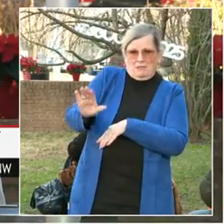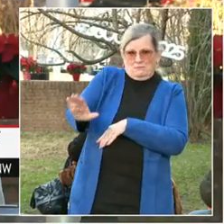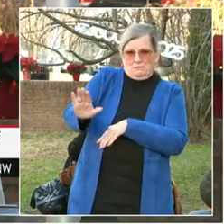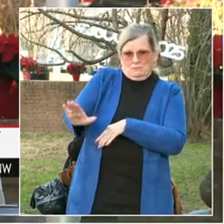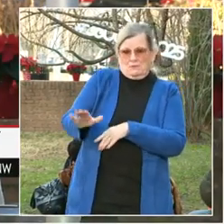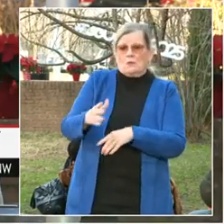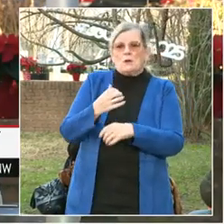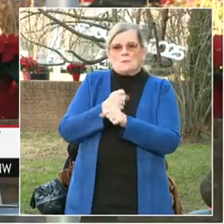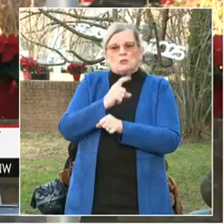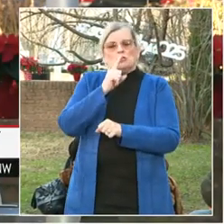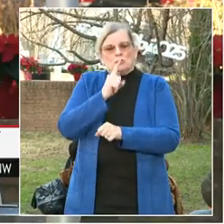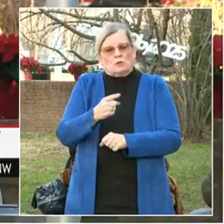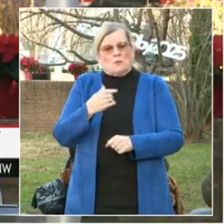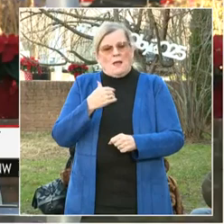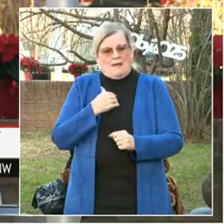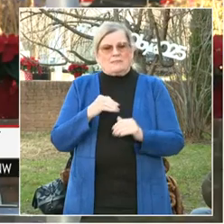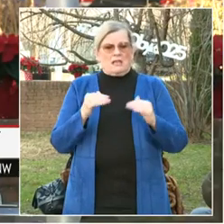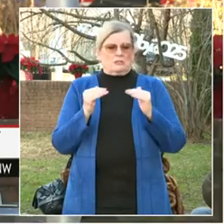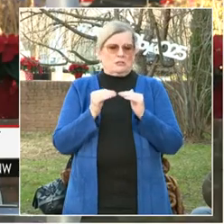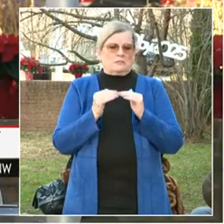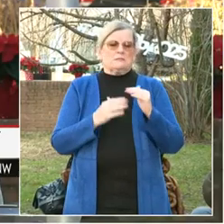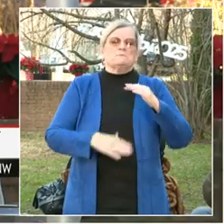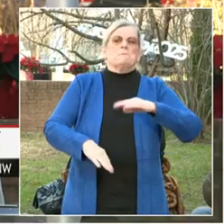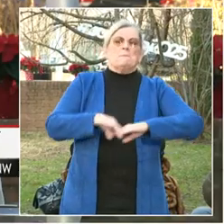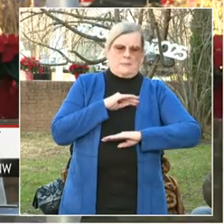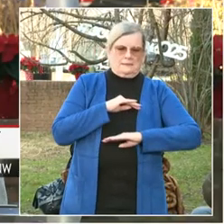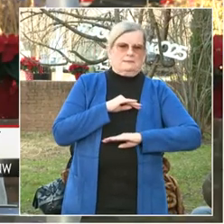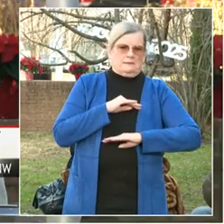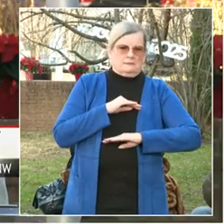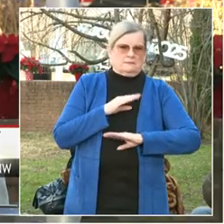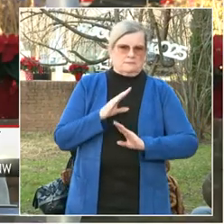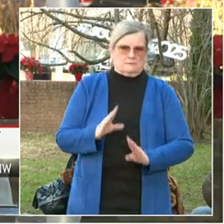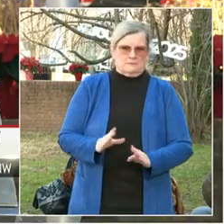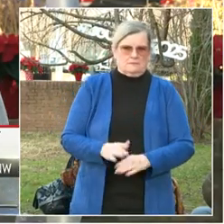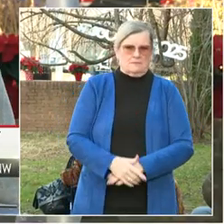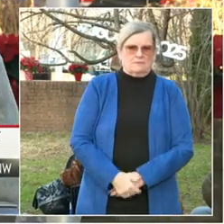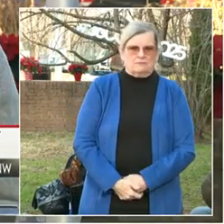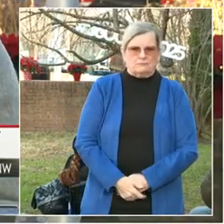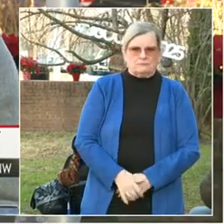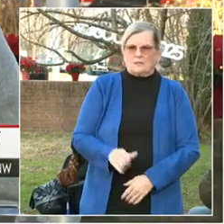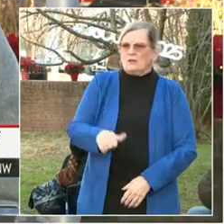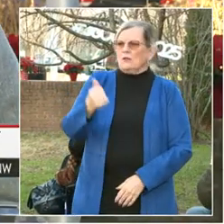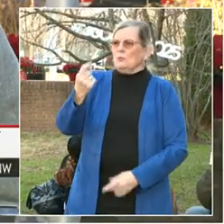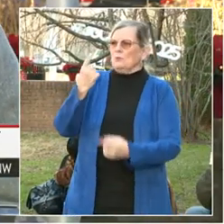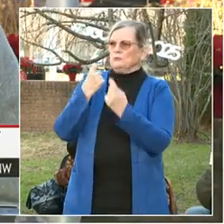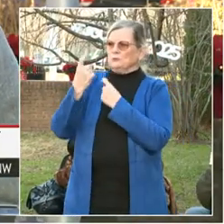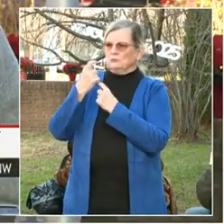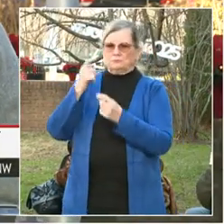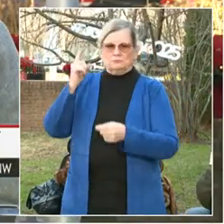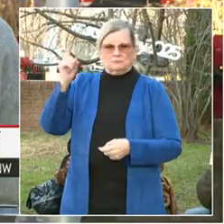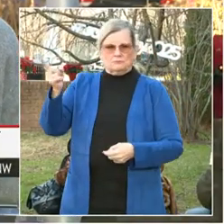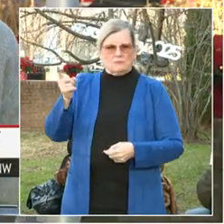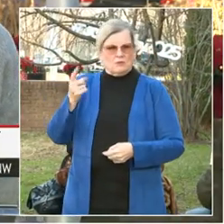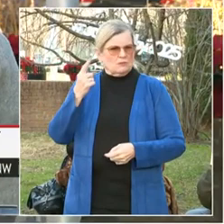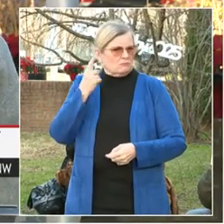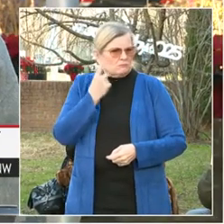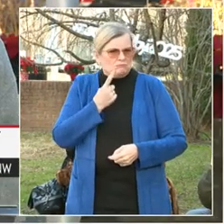just, and we're committed to doing that. Yes. Mayor, I'm wondering if you have any reaction to the increase